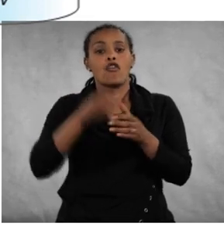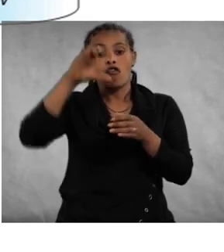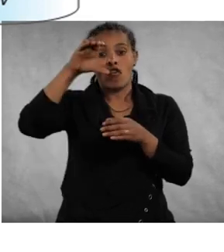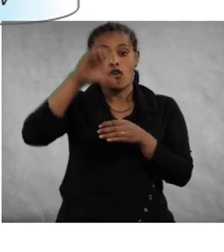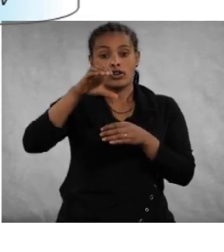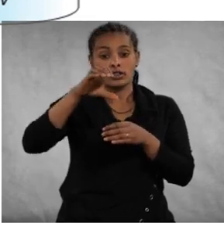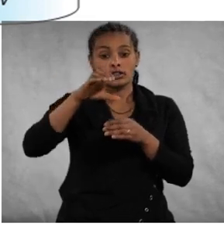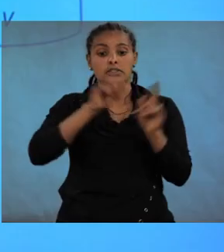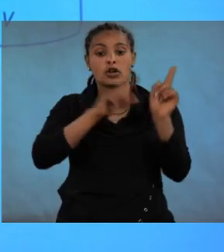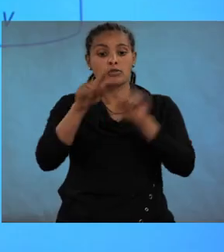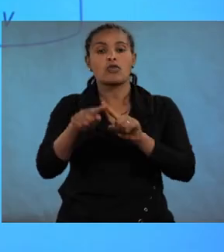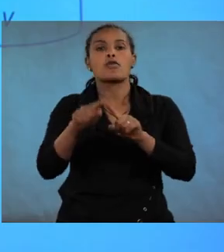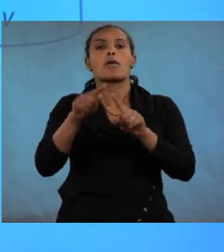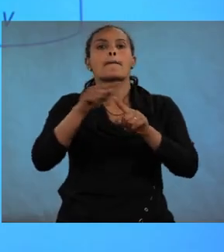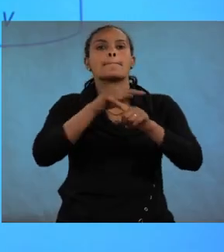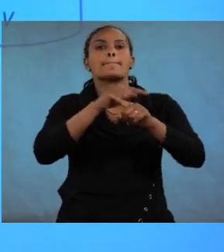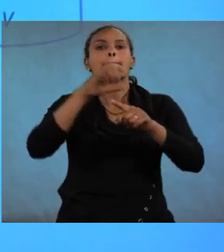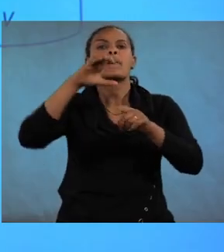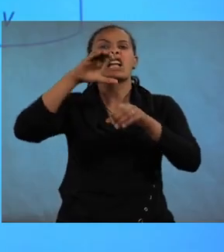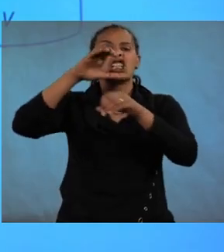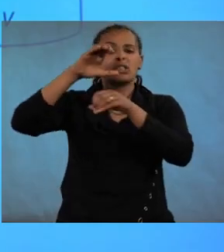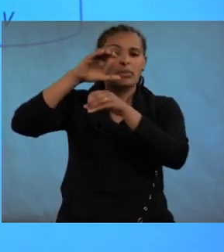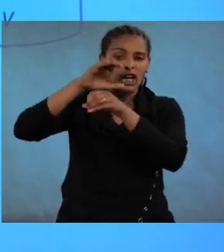Force in terms of pressure